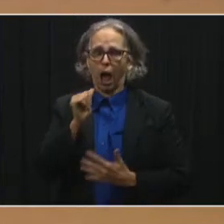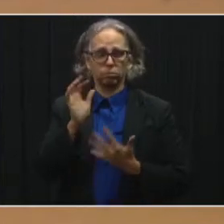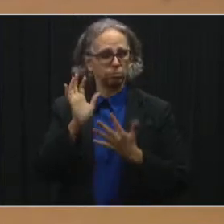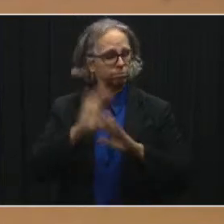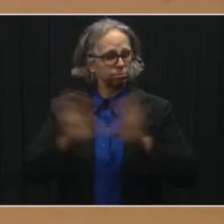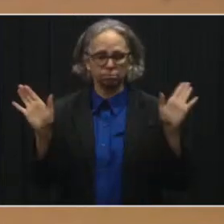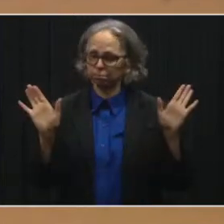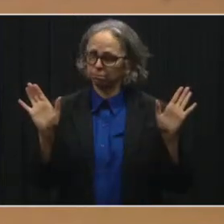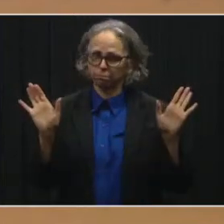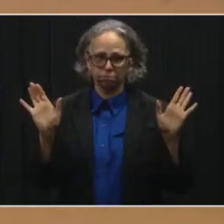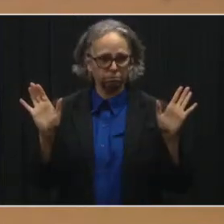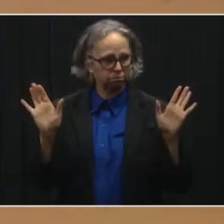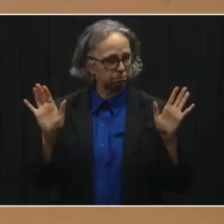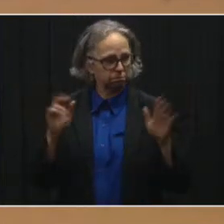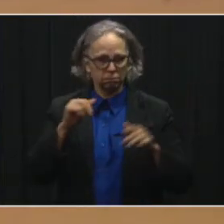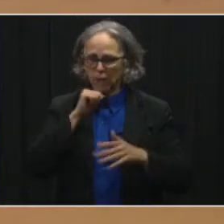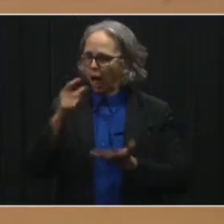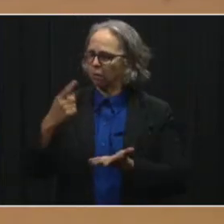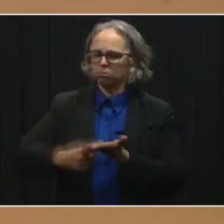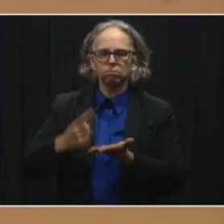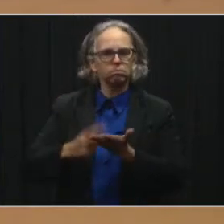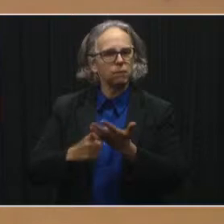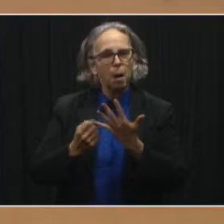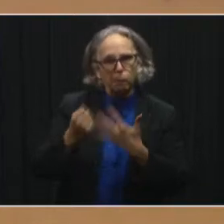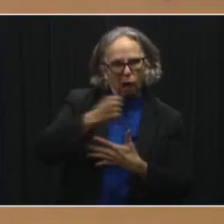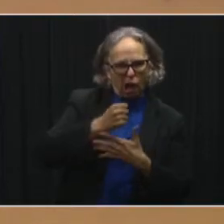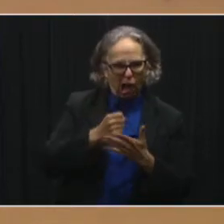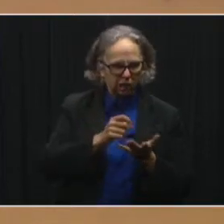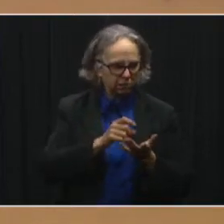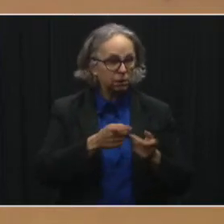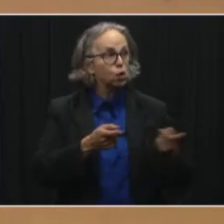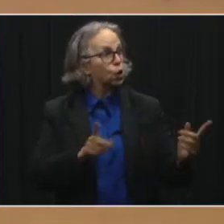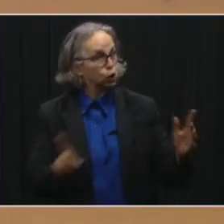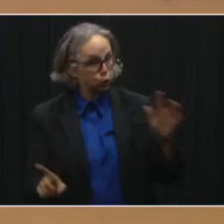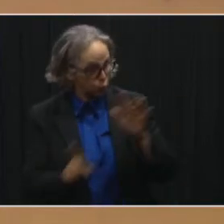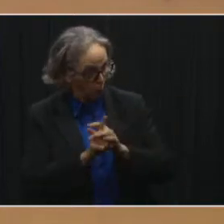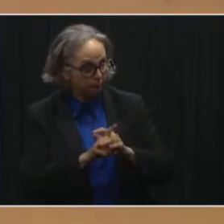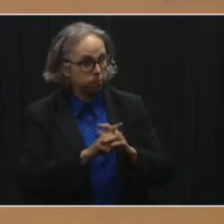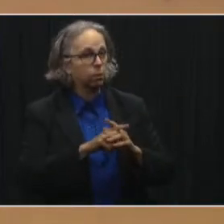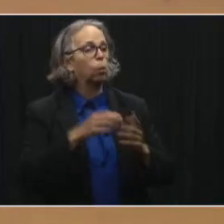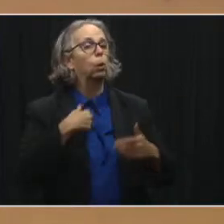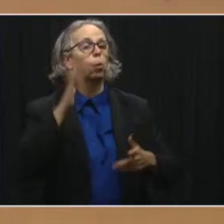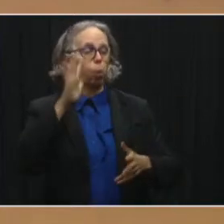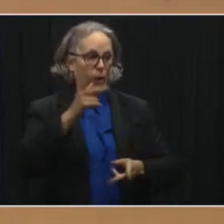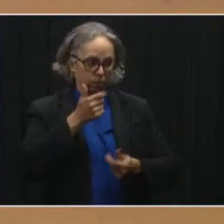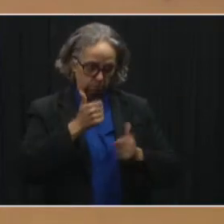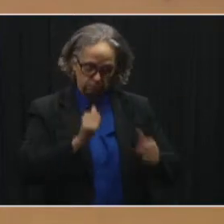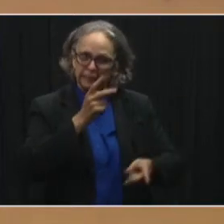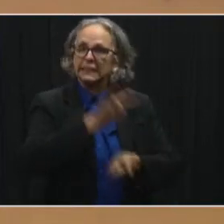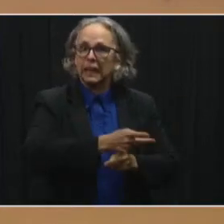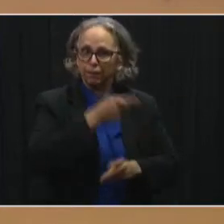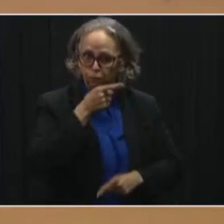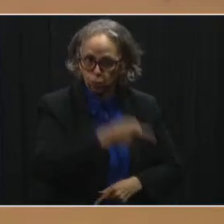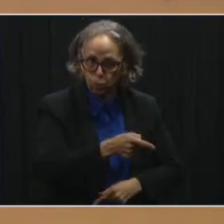you come to our hospital, we're going to do everything in our power to take care of you one way, shape, or form. It may be a